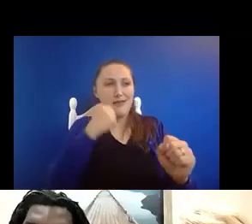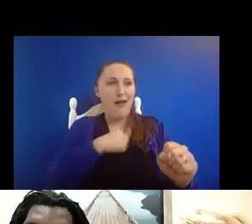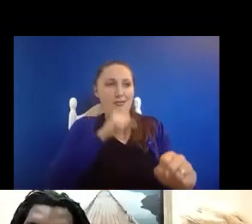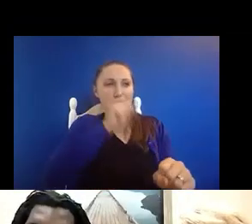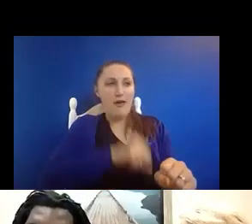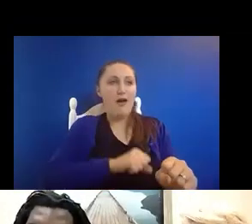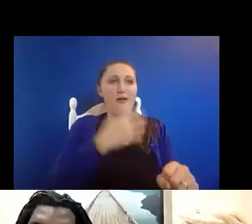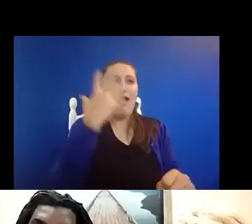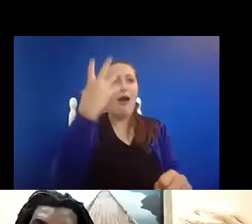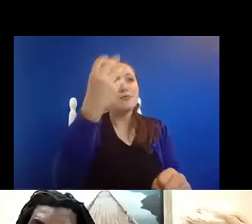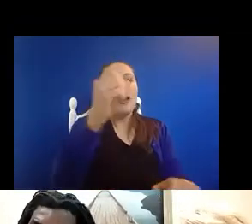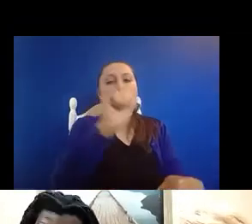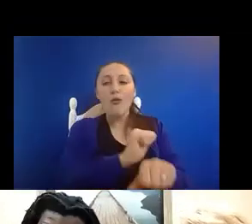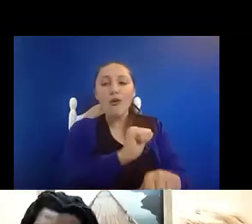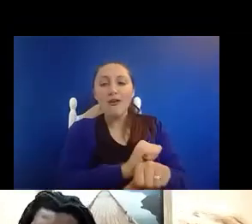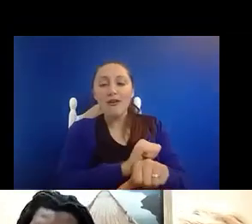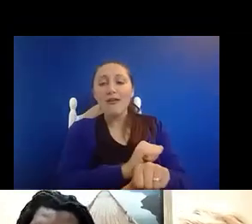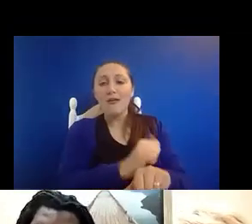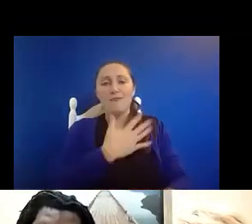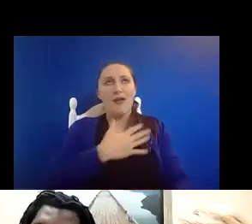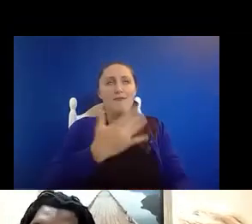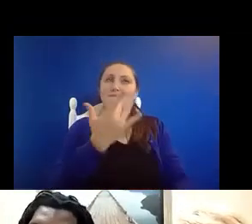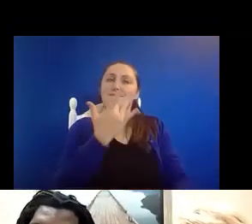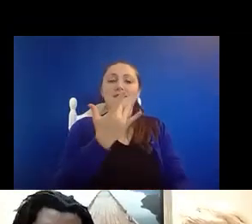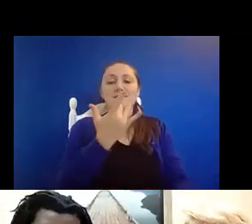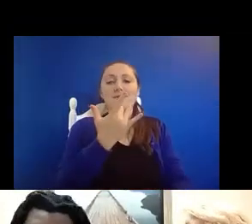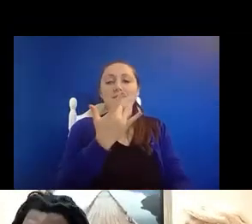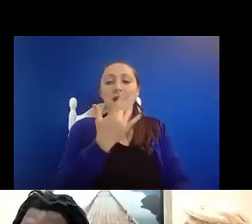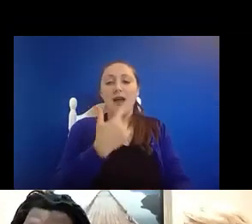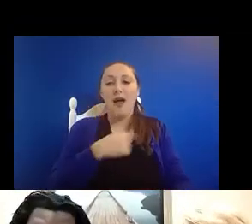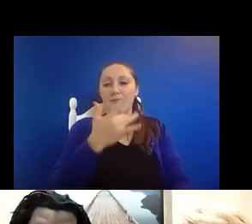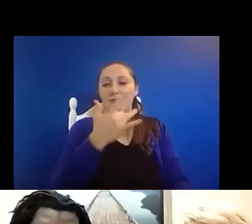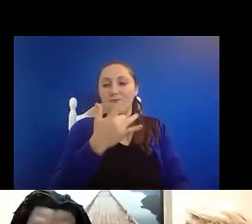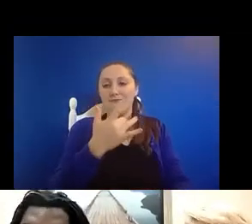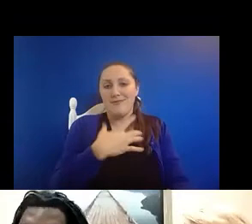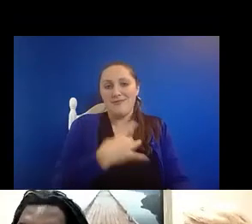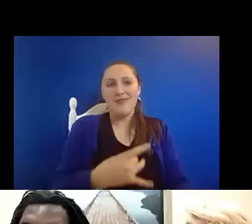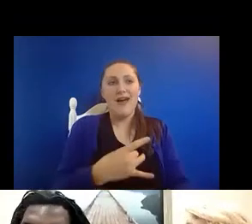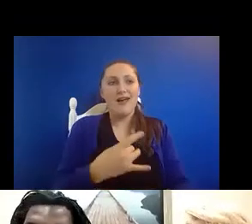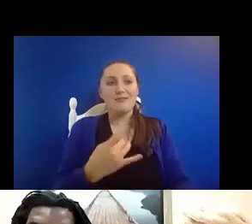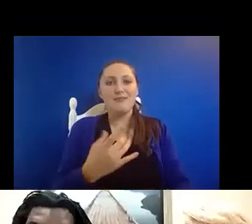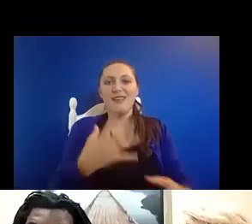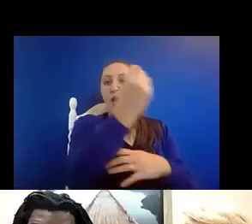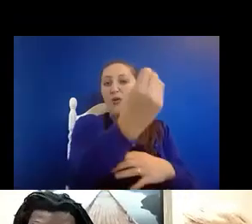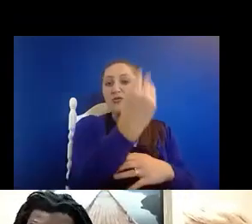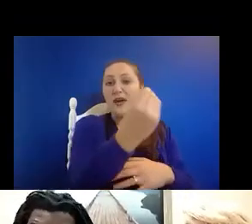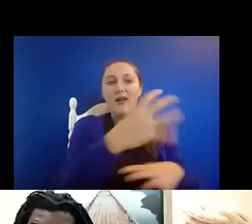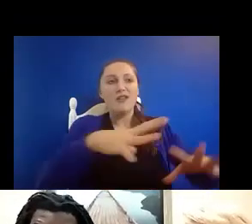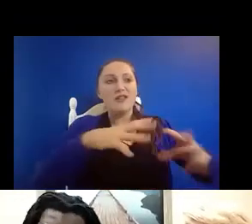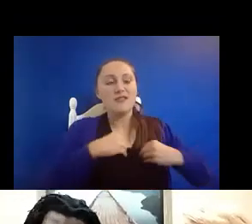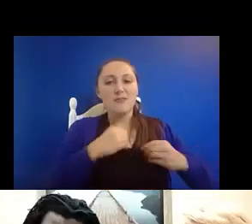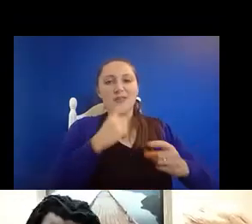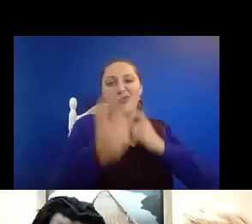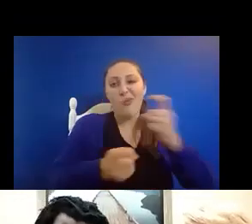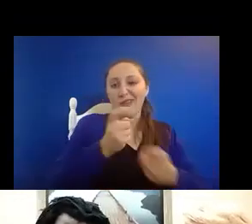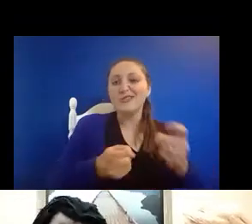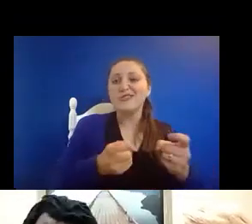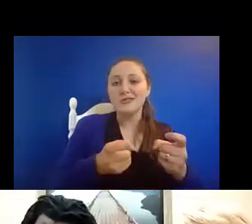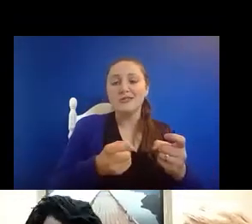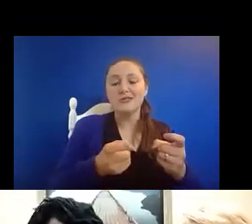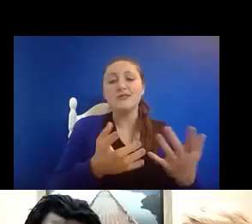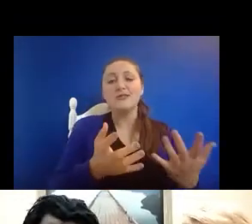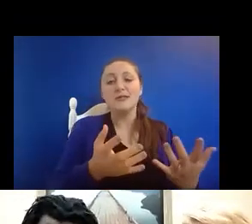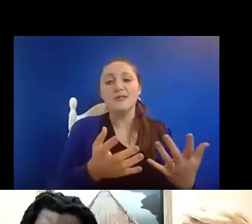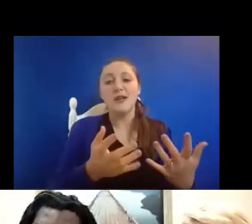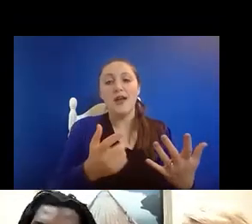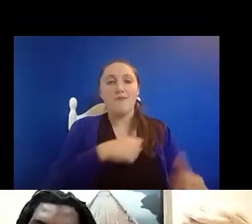outside. That's my very favorite. I like to be outside a lot, taking donations from them, because I love going